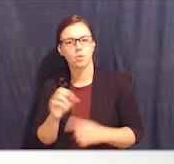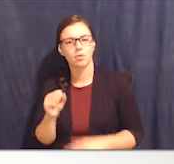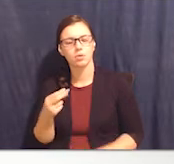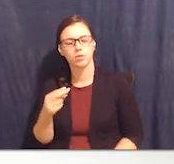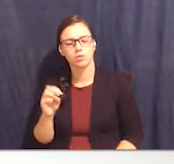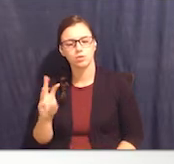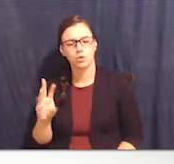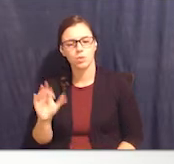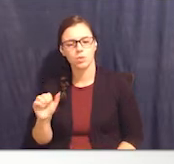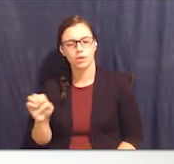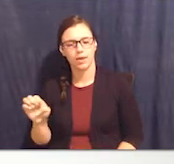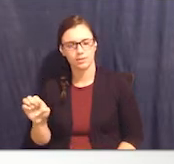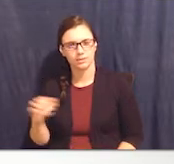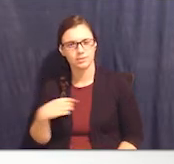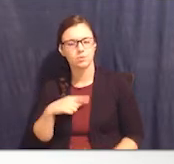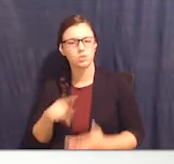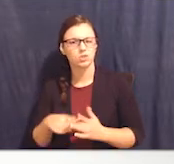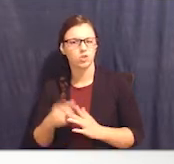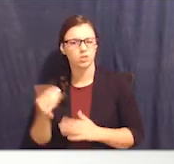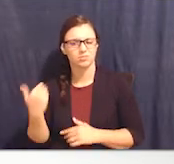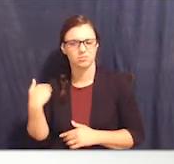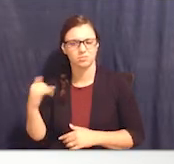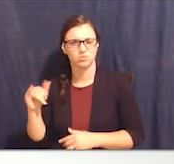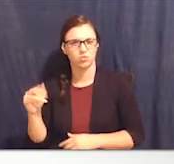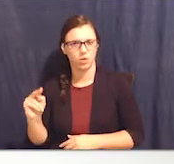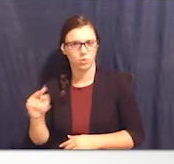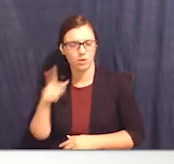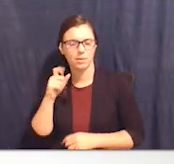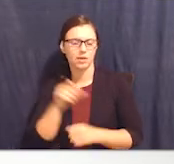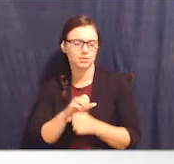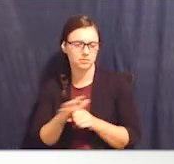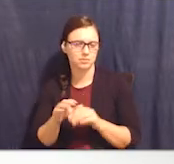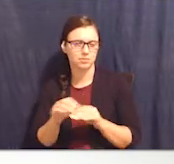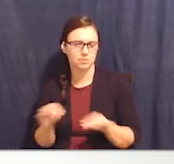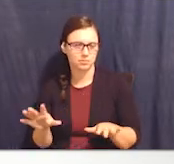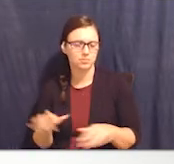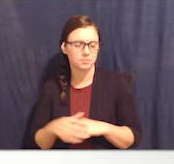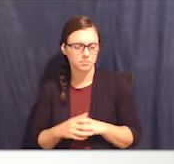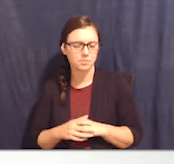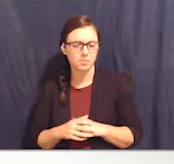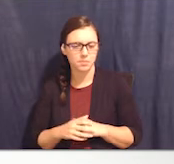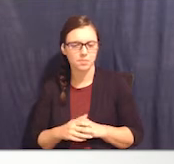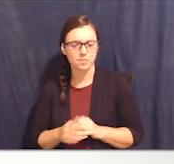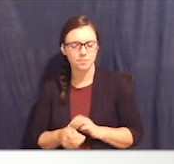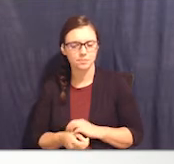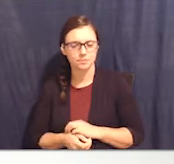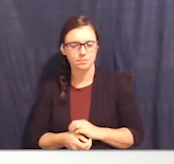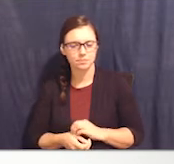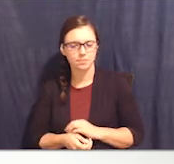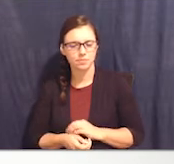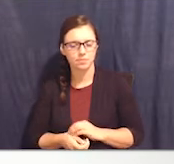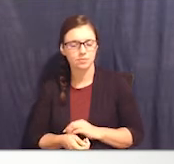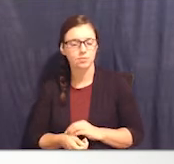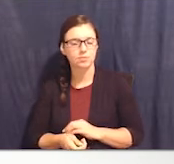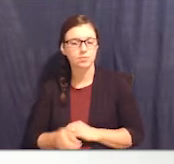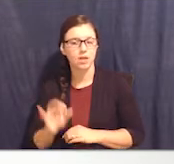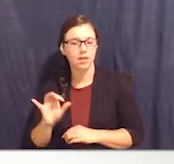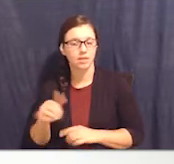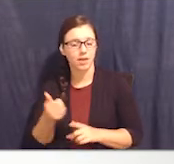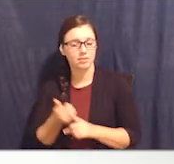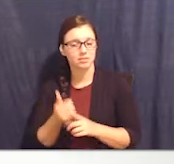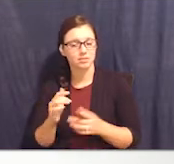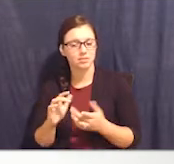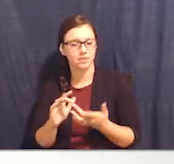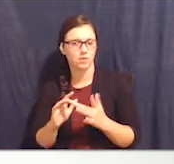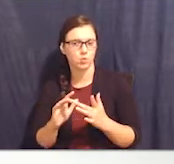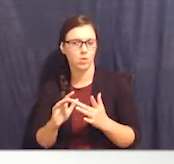2021-22 school year. But the showcase, the videos right now of all of our programs are on our website. We have program